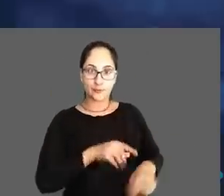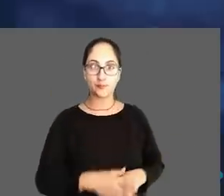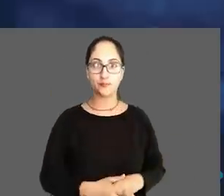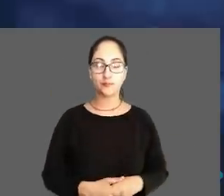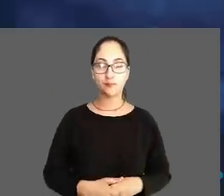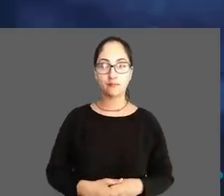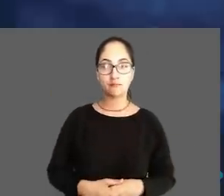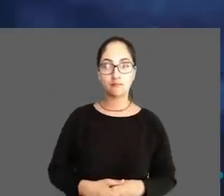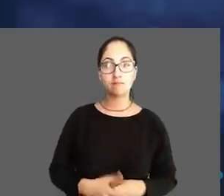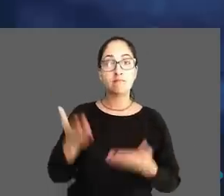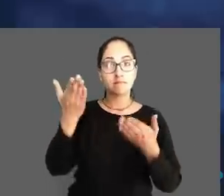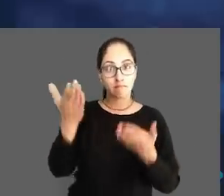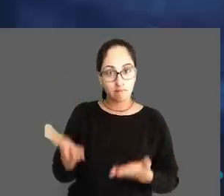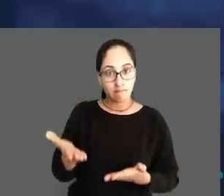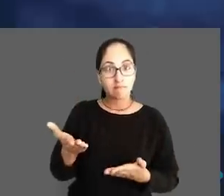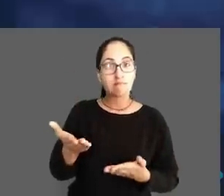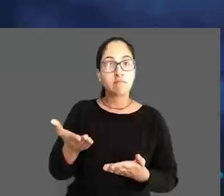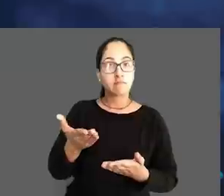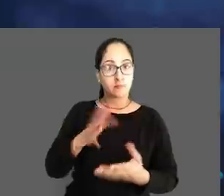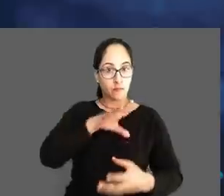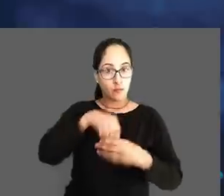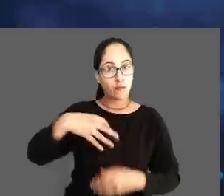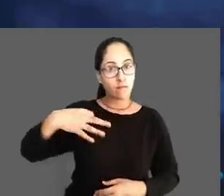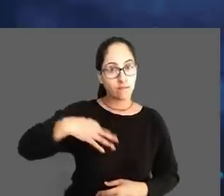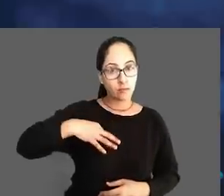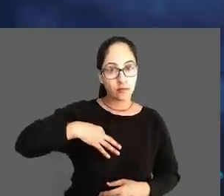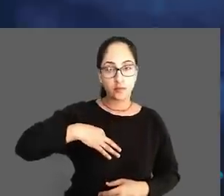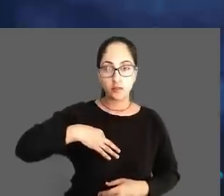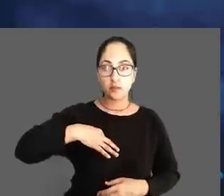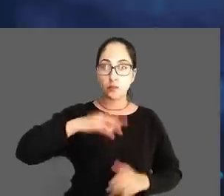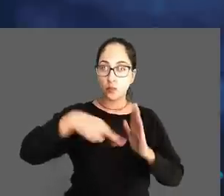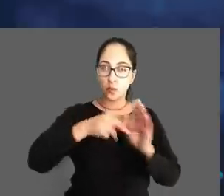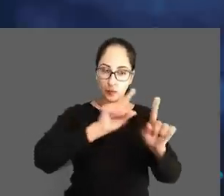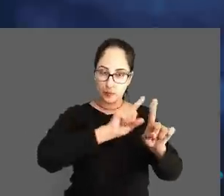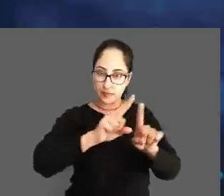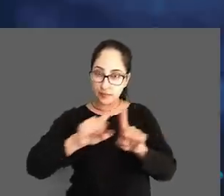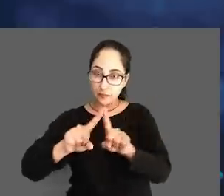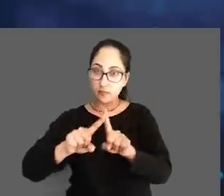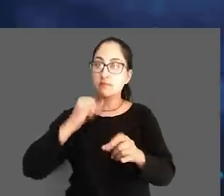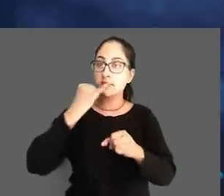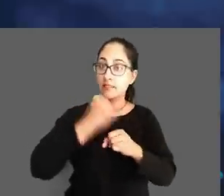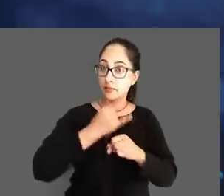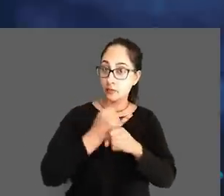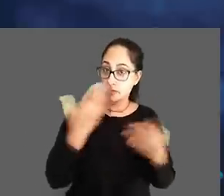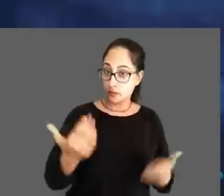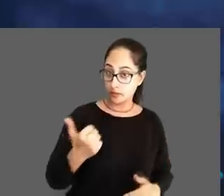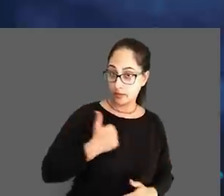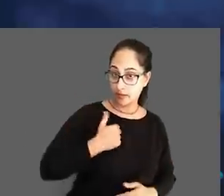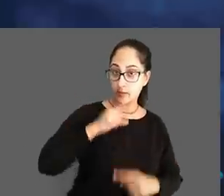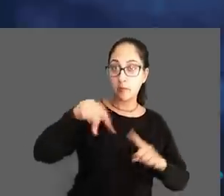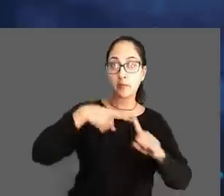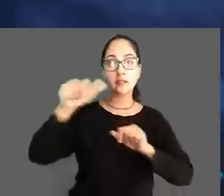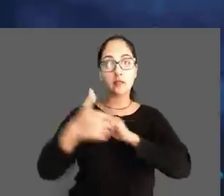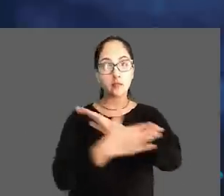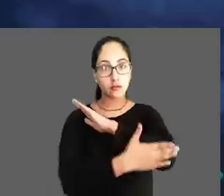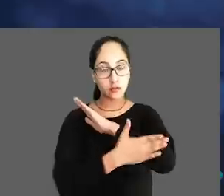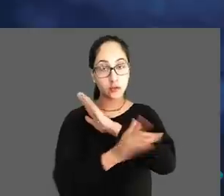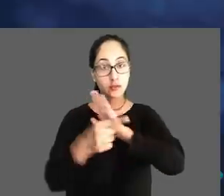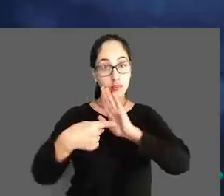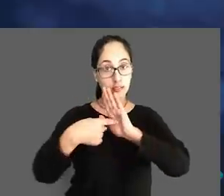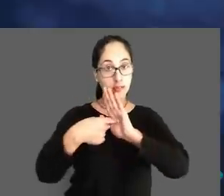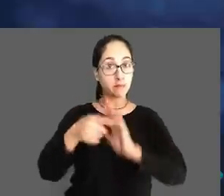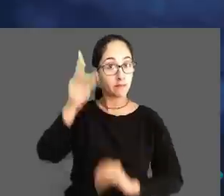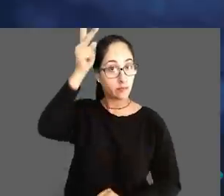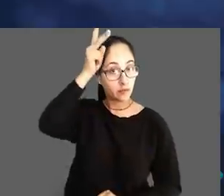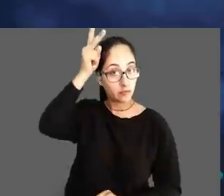Alwais Hussein Trania has volunteered with various Jamaati and Aga Khan Development Network institutions within Canada and abroad in countries